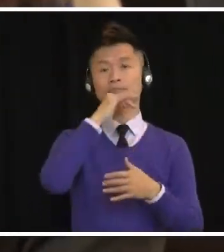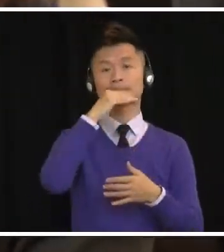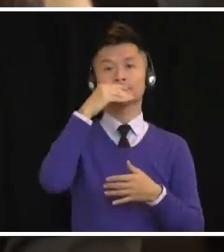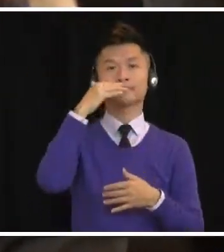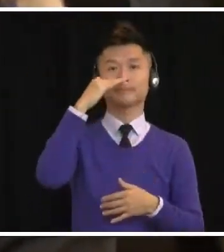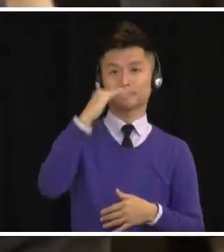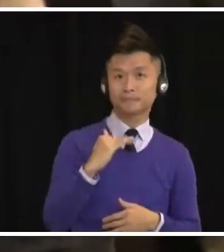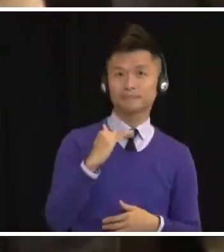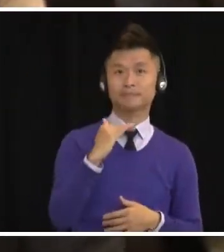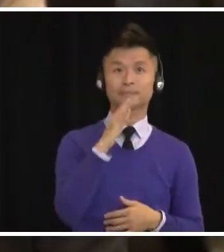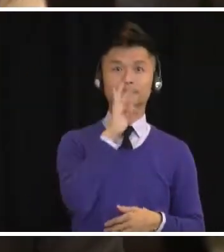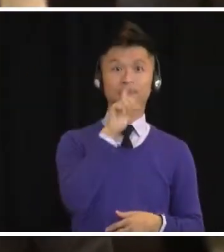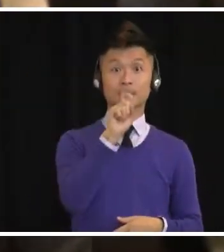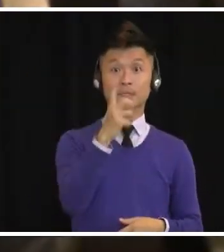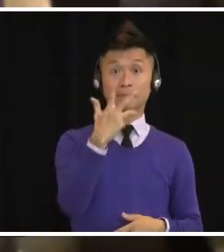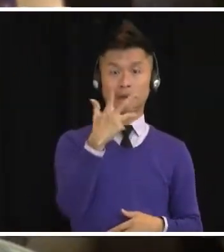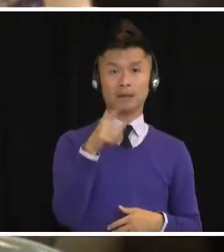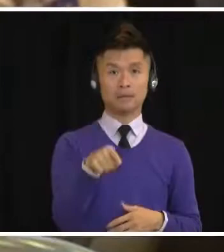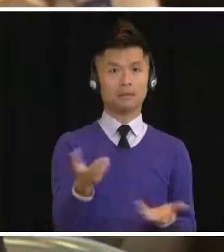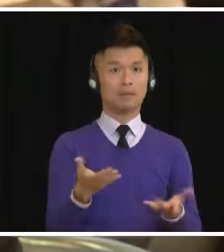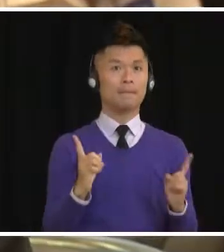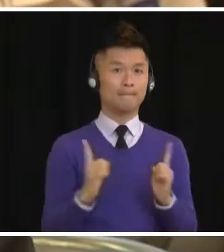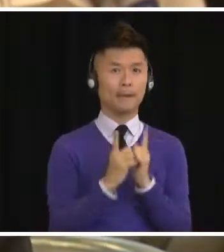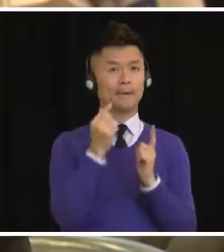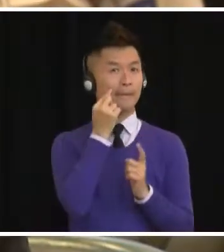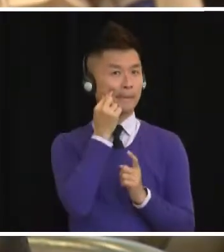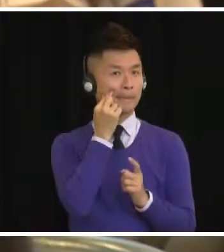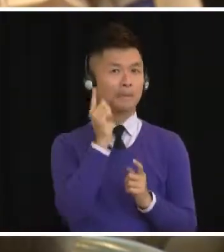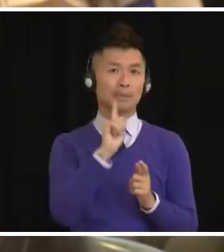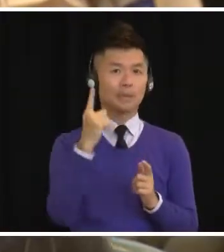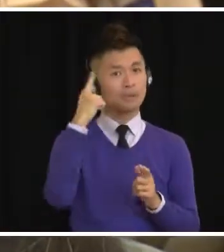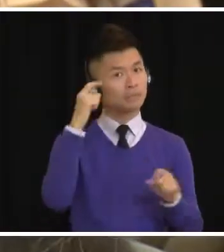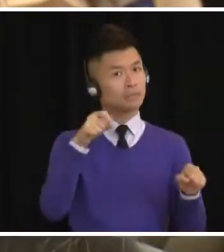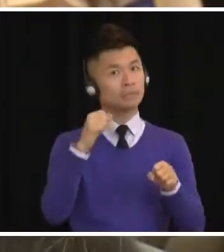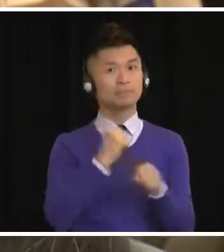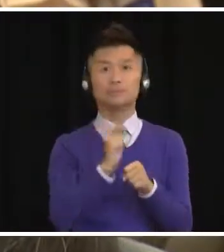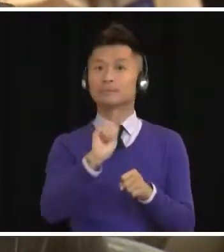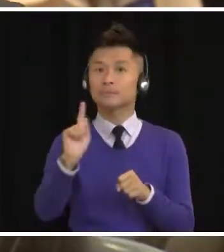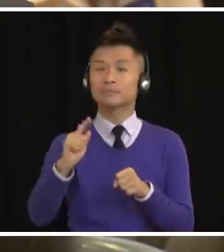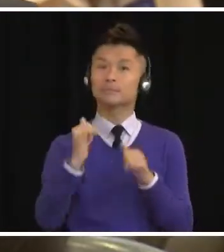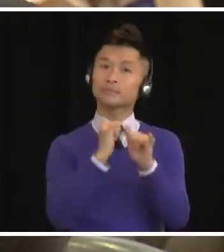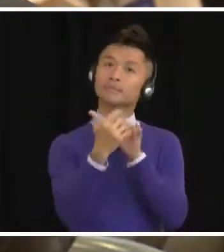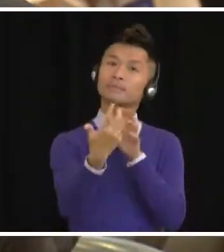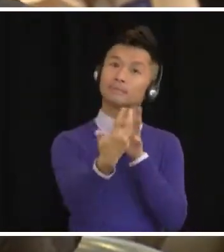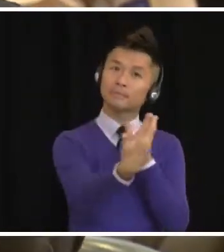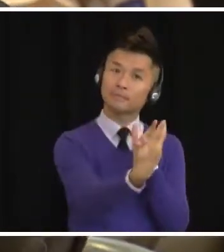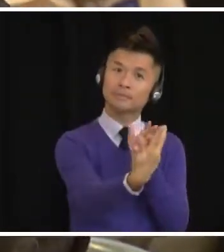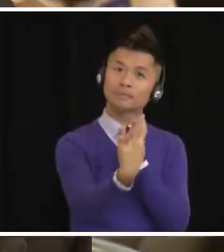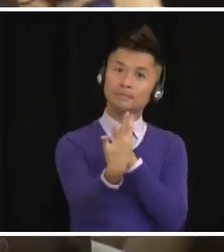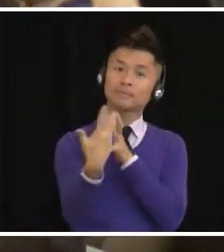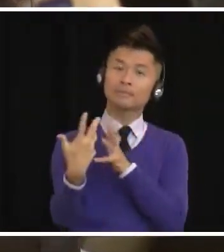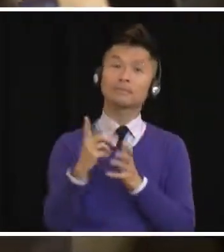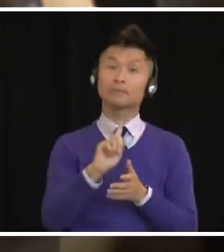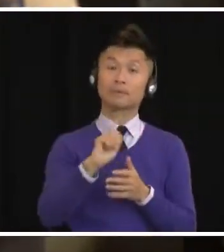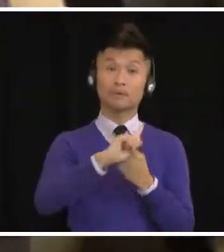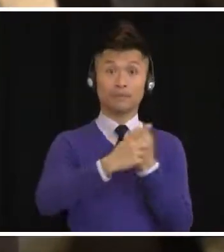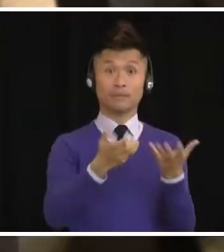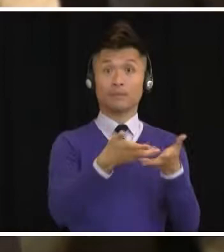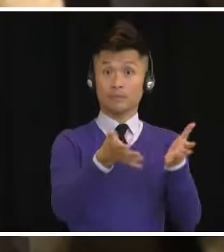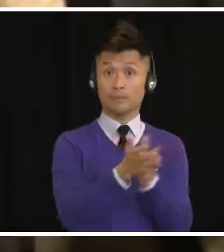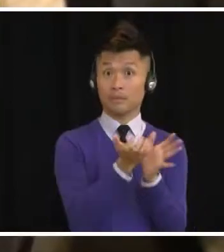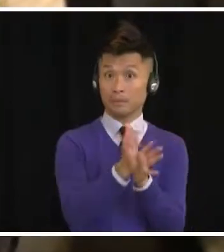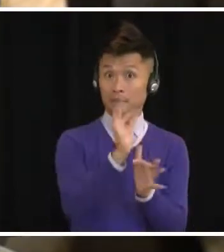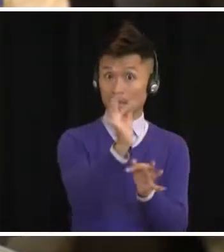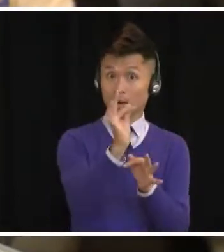age for marriage and the age of majority. What we plan to do in this